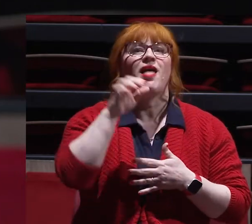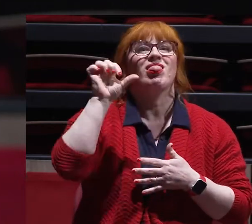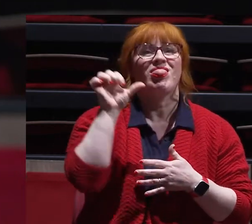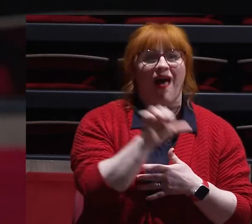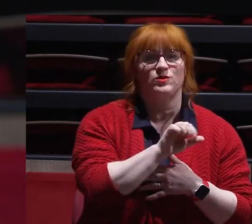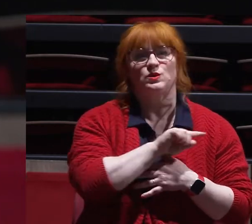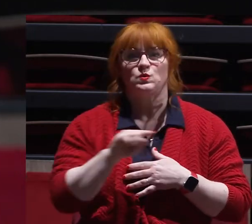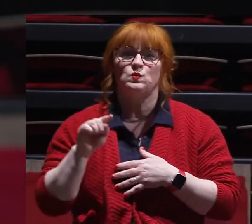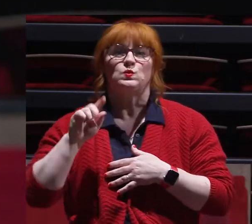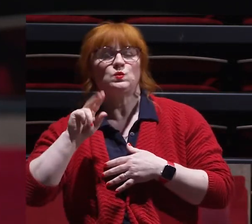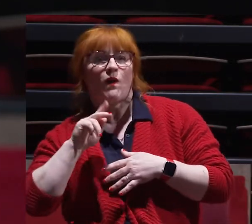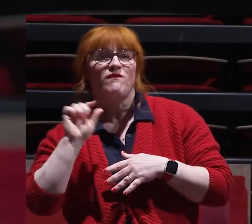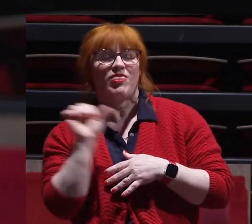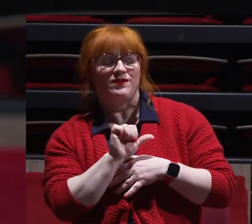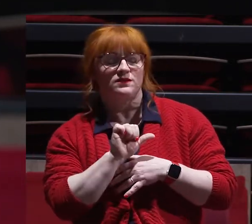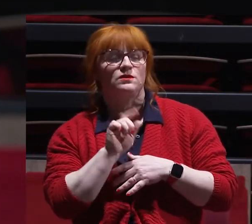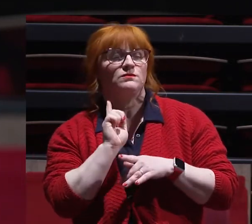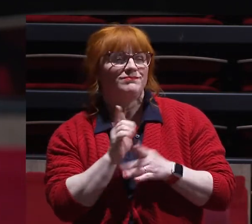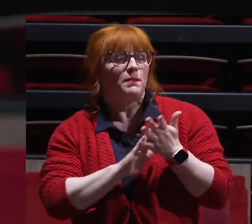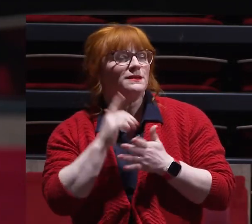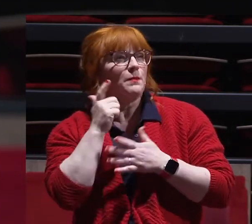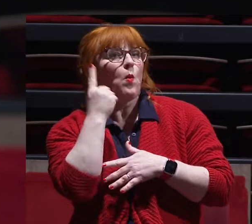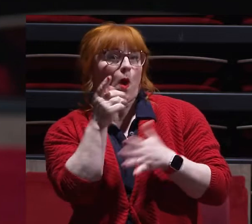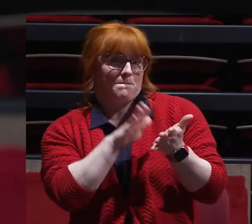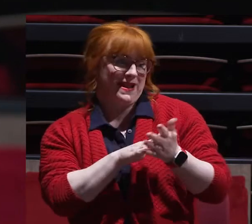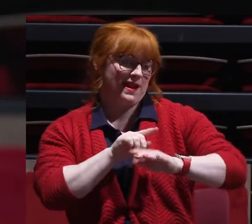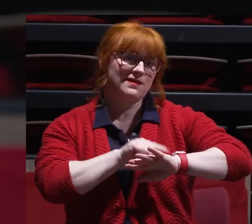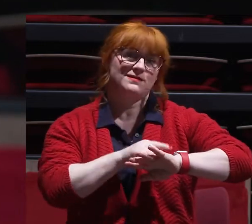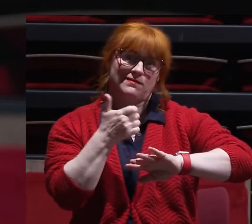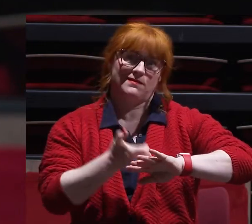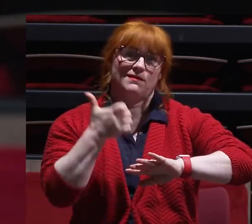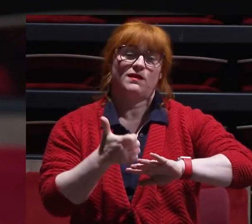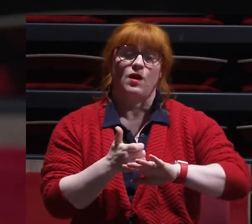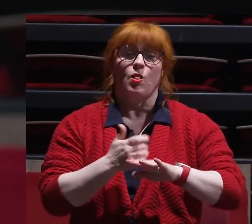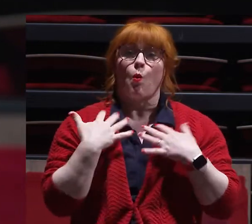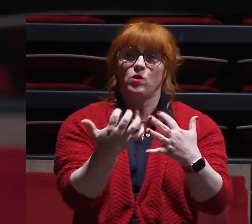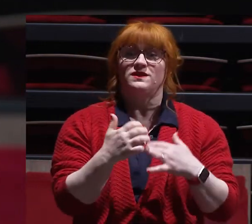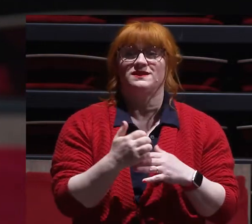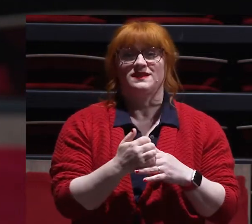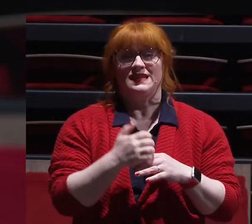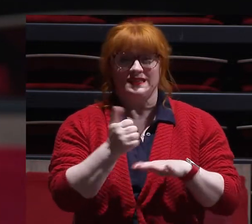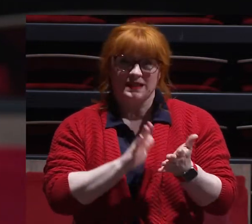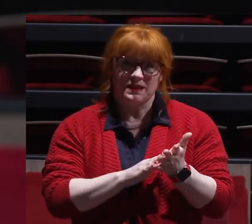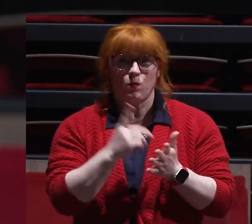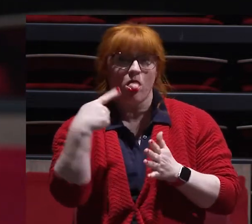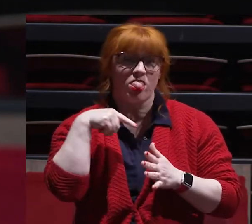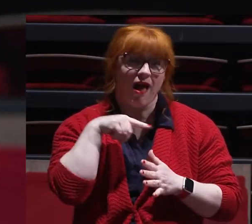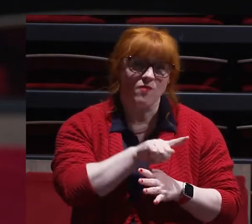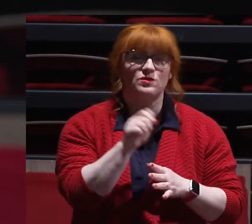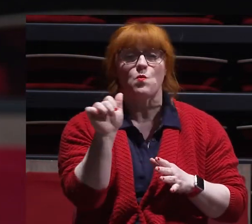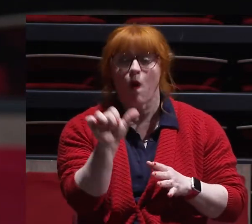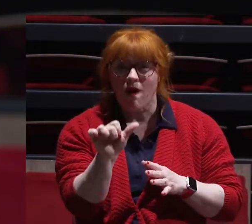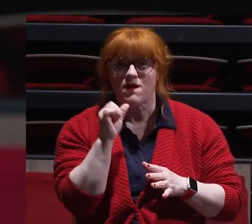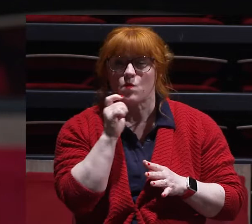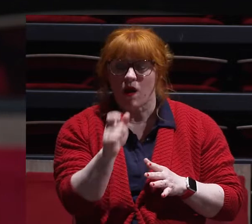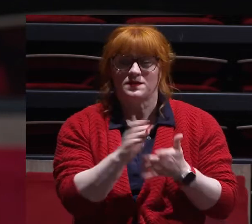10,000 words. Basic, but no one tells you this. Think in minutes. After 1,000 words, the audience are 6